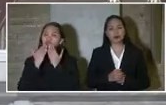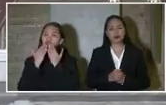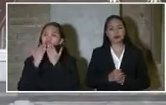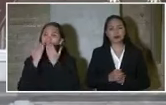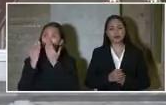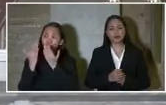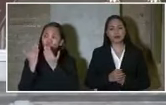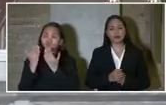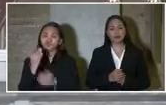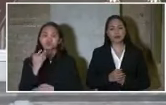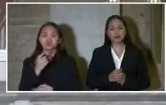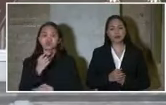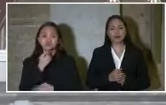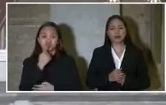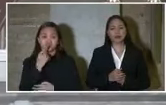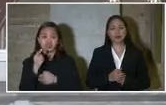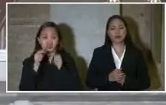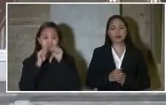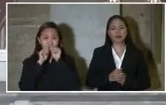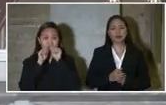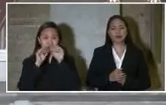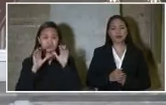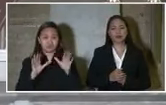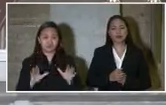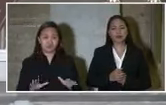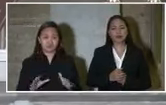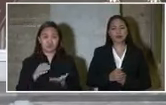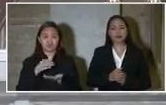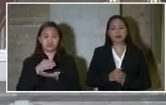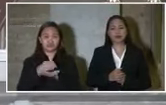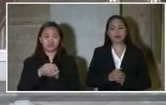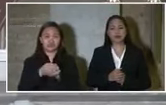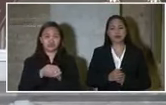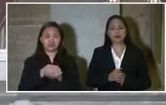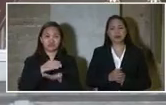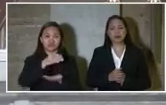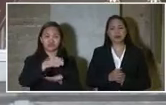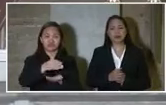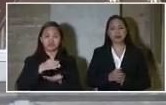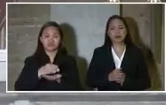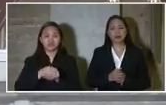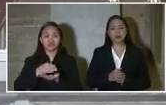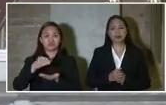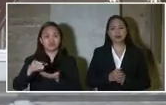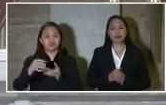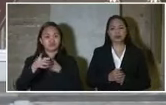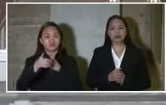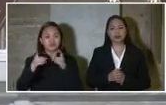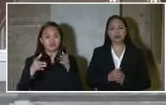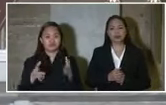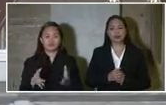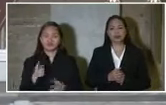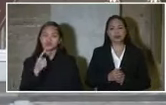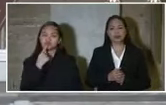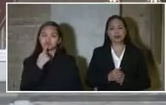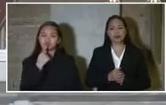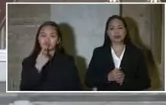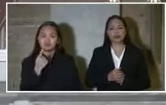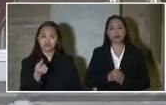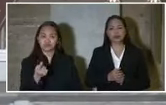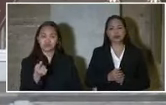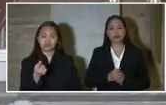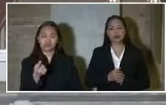thanks, he said the blessing, and gave the chalice to his disciples, saying,